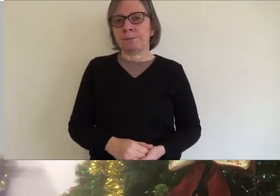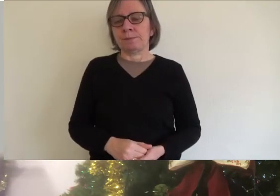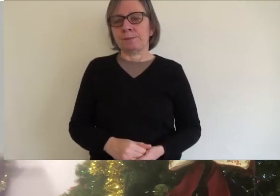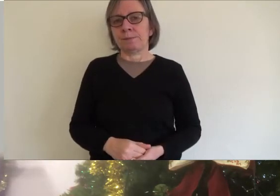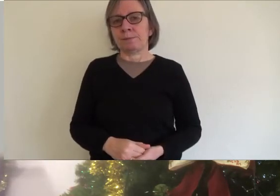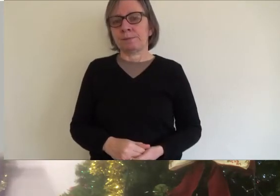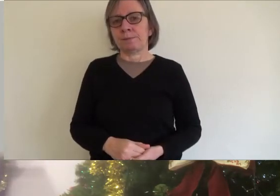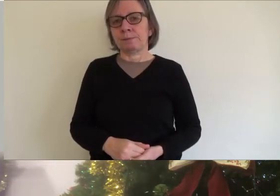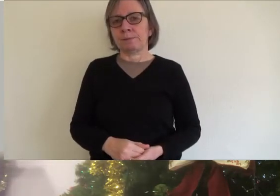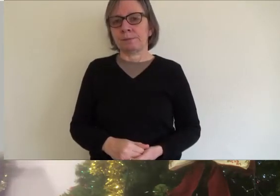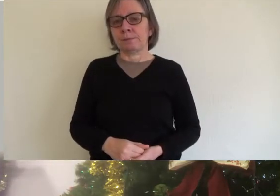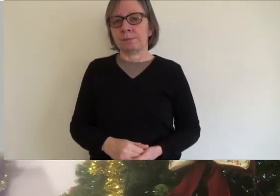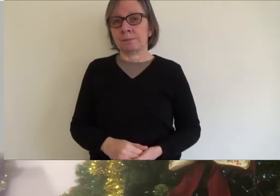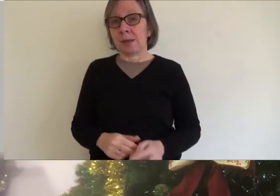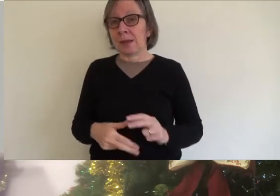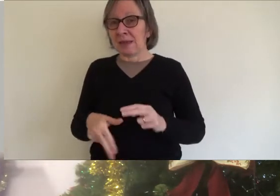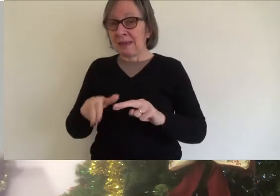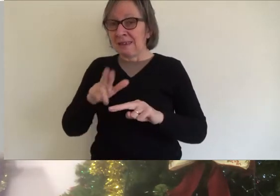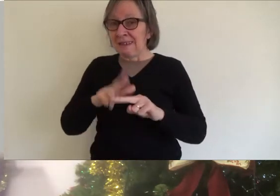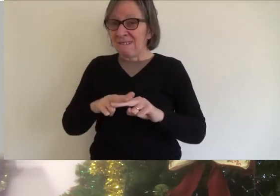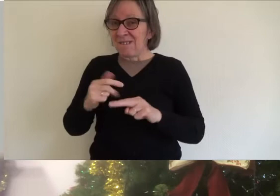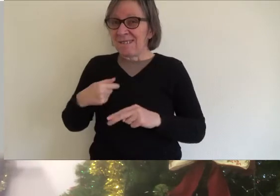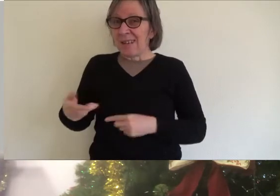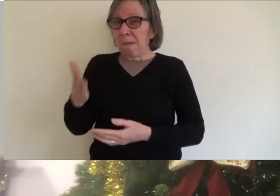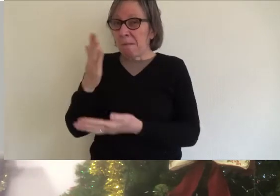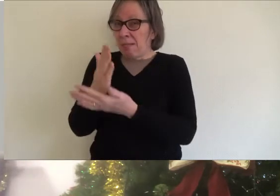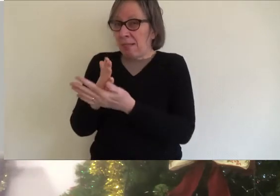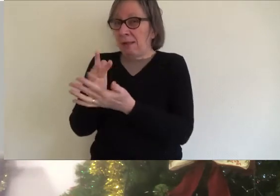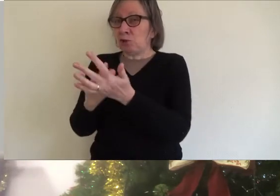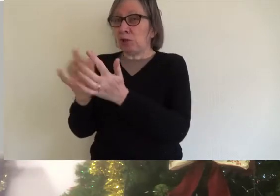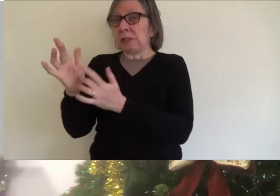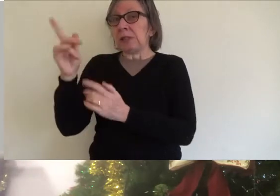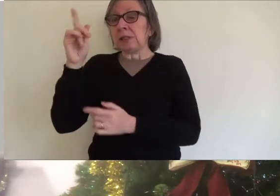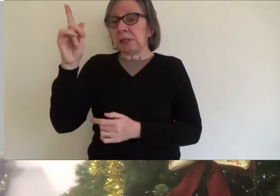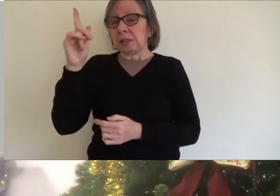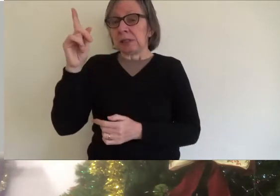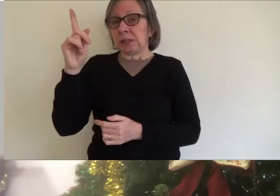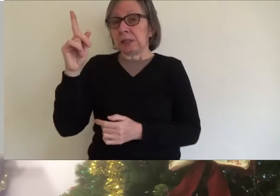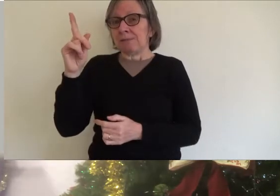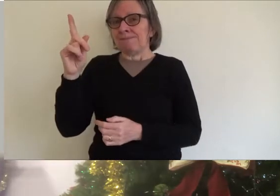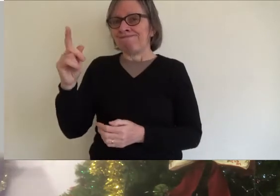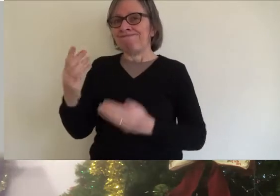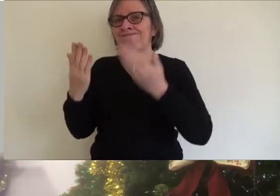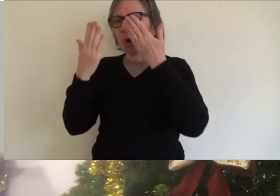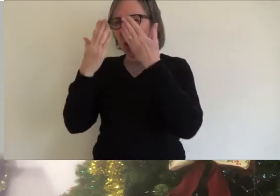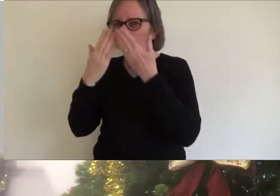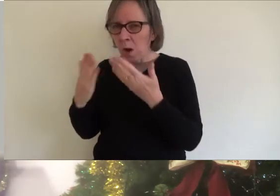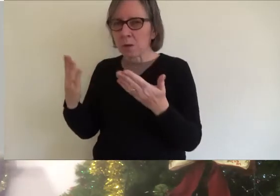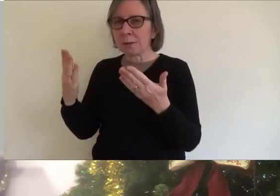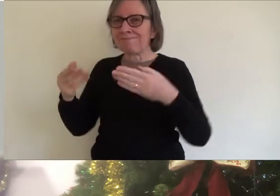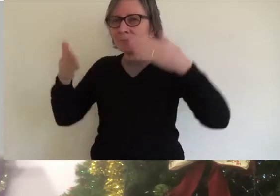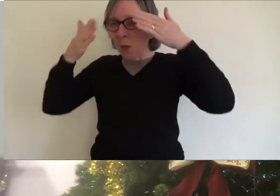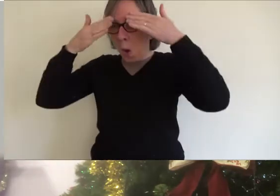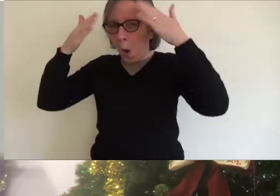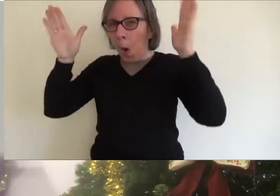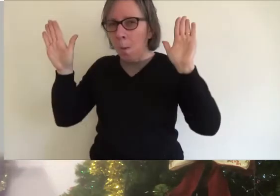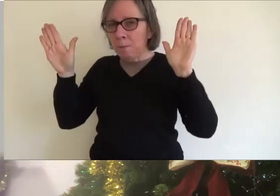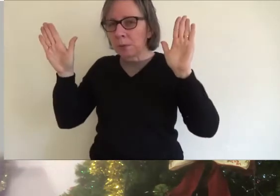So let us, if we're believers in Jesus, believers in God, let's honor God by listening to his